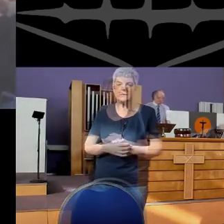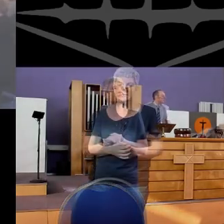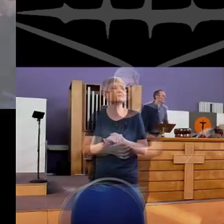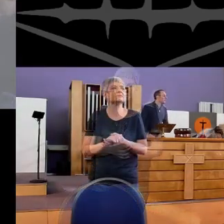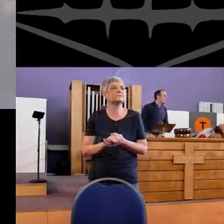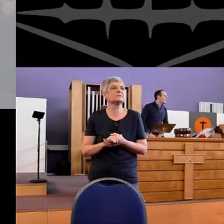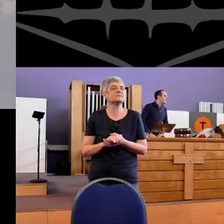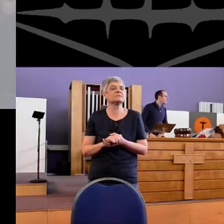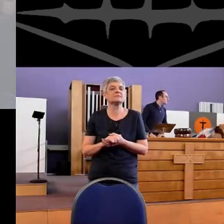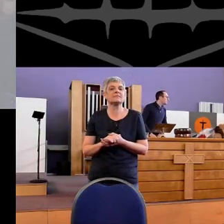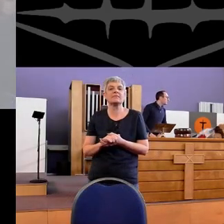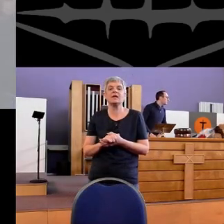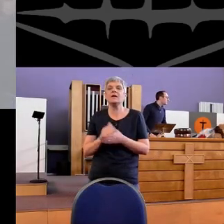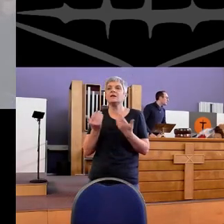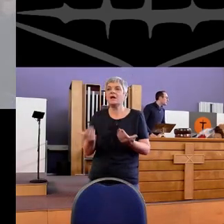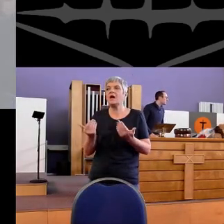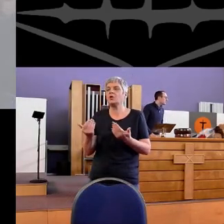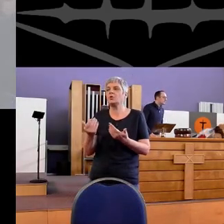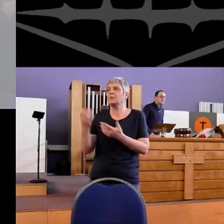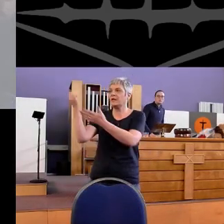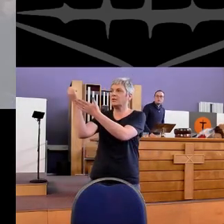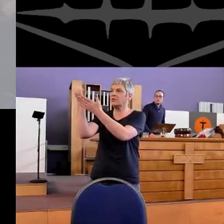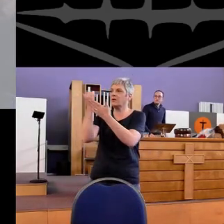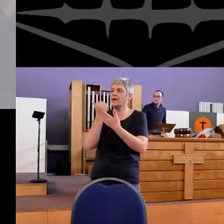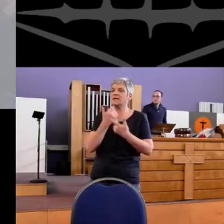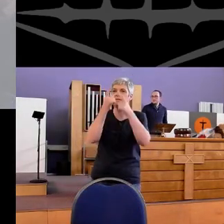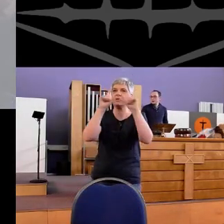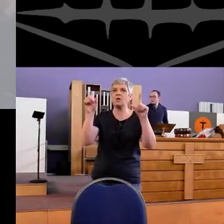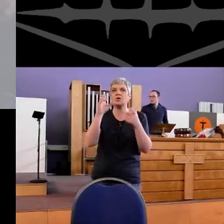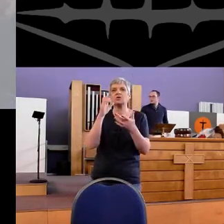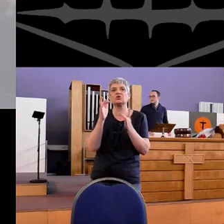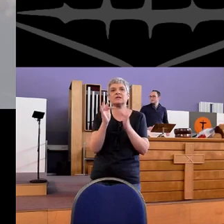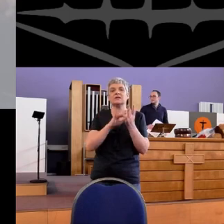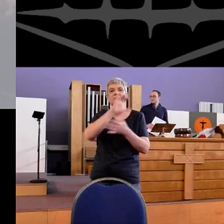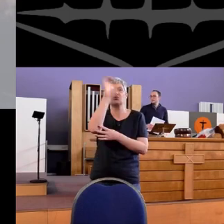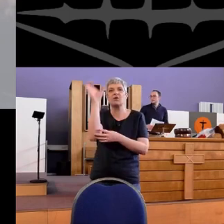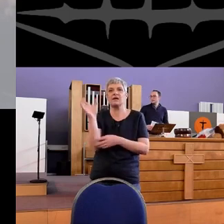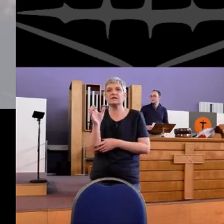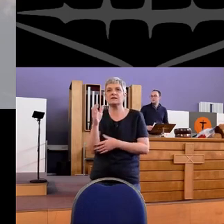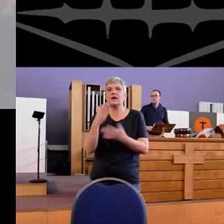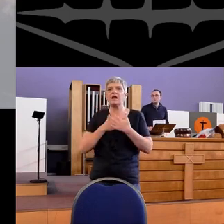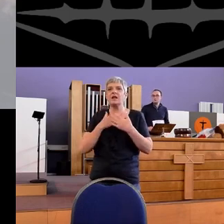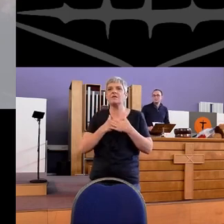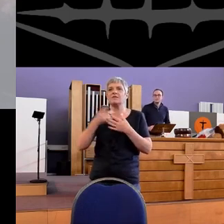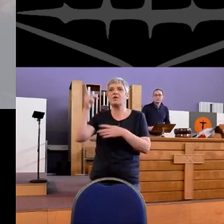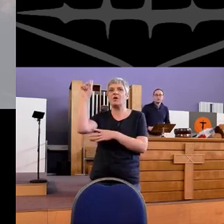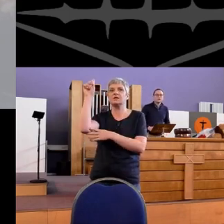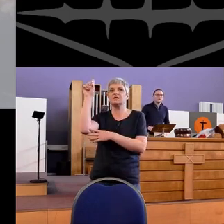Now may the grace of the Lord Jesus Christ, the love of God.